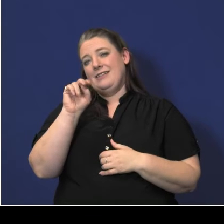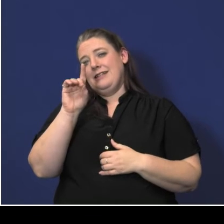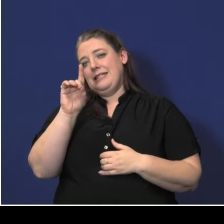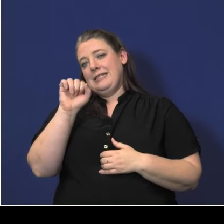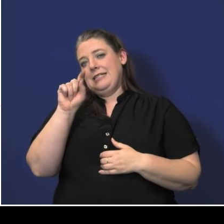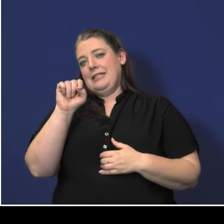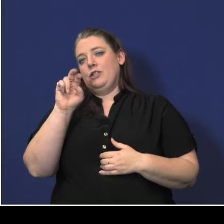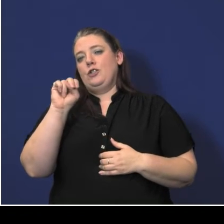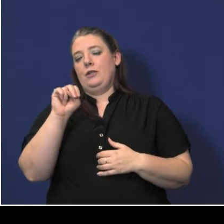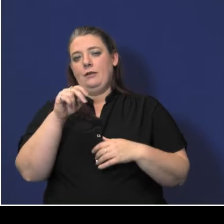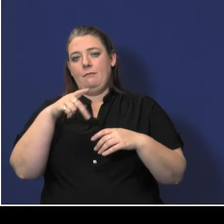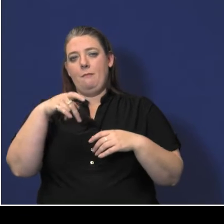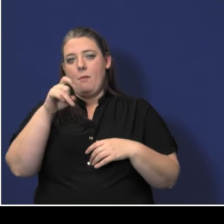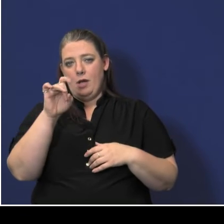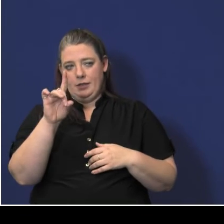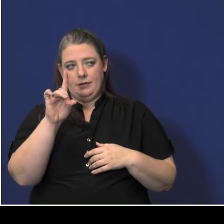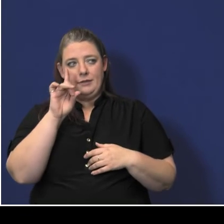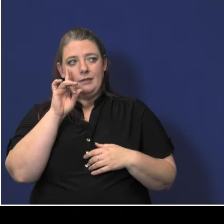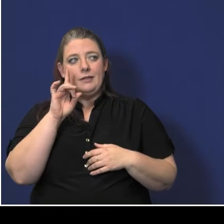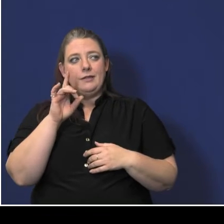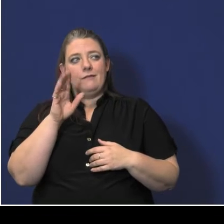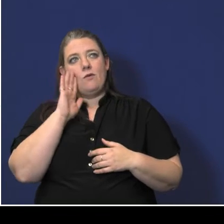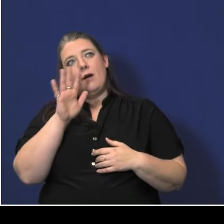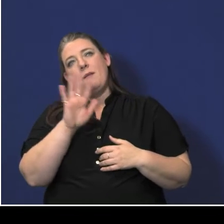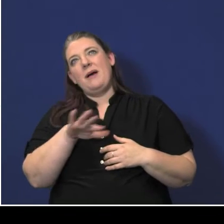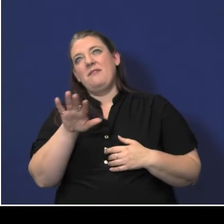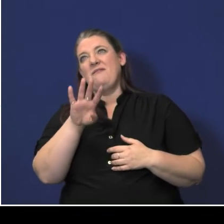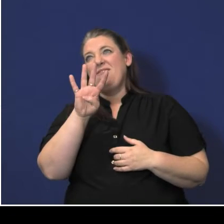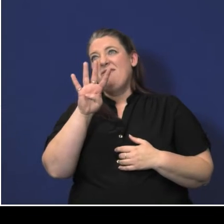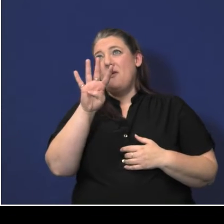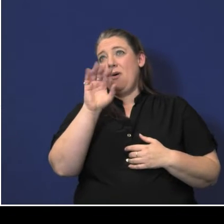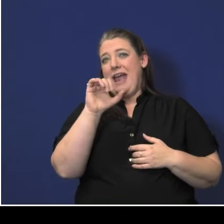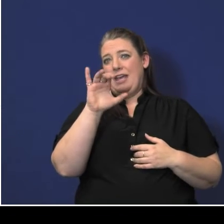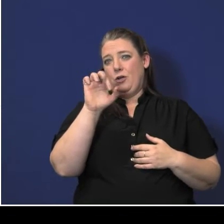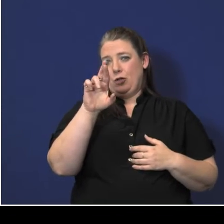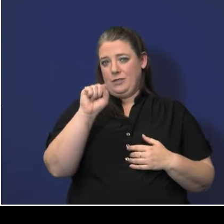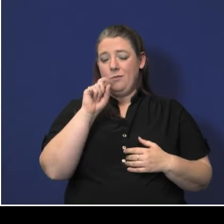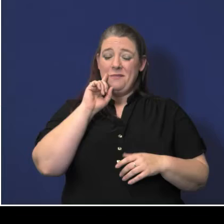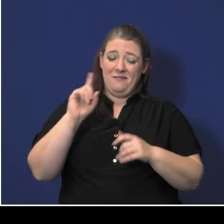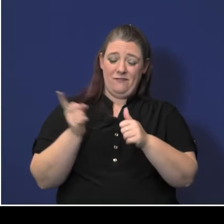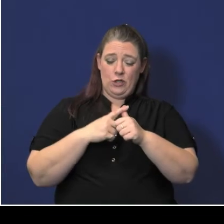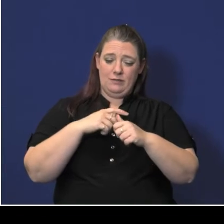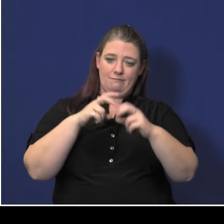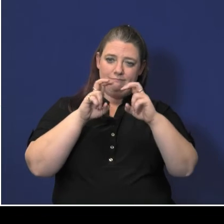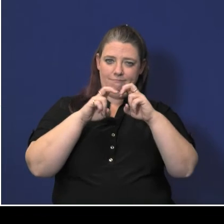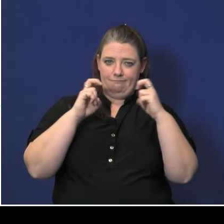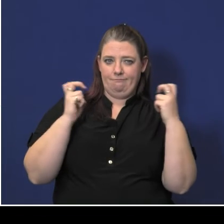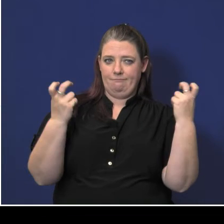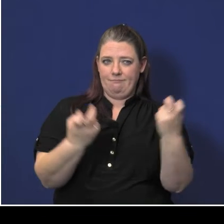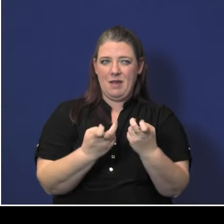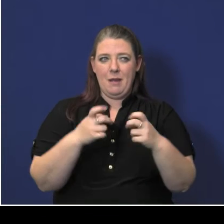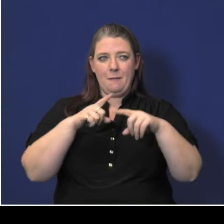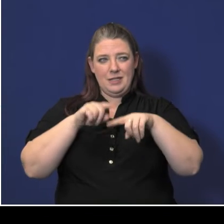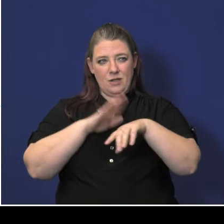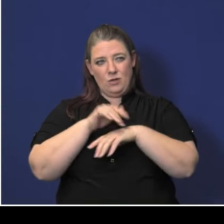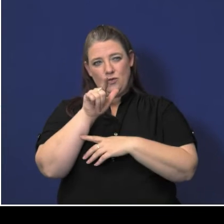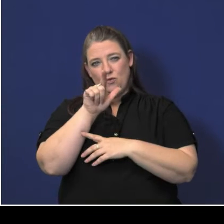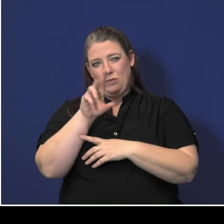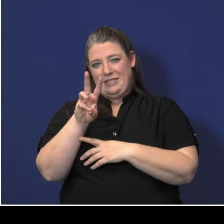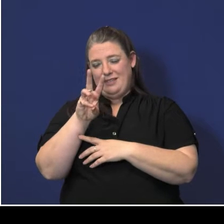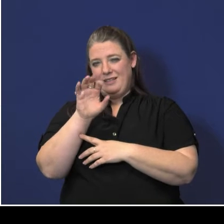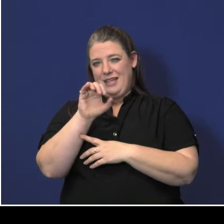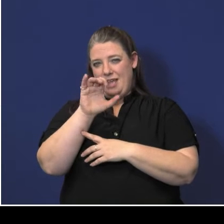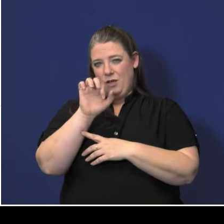site along Cypress North Houston at about 4 acres. And when we first sat down, based on a 26-acre plot of land, you were going to